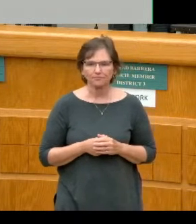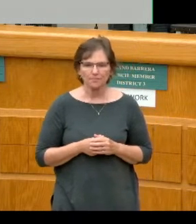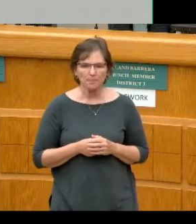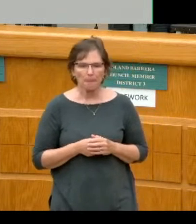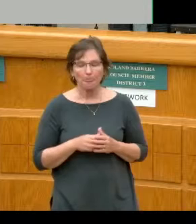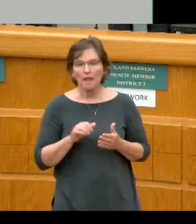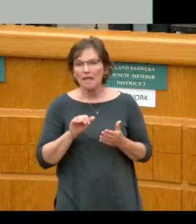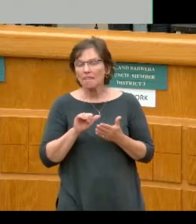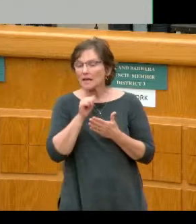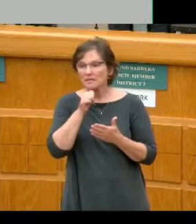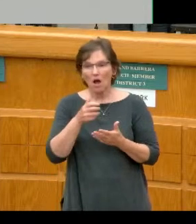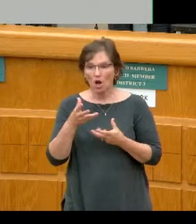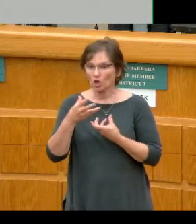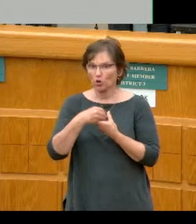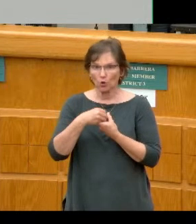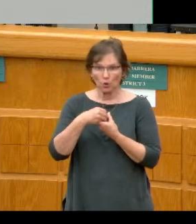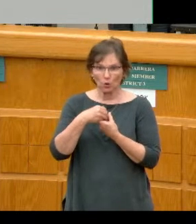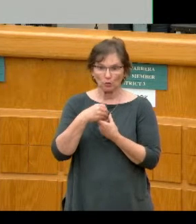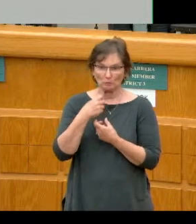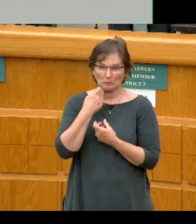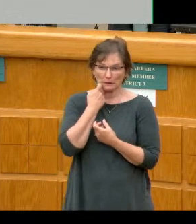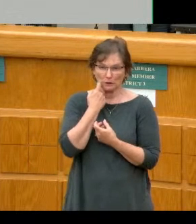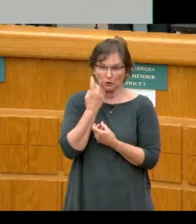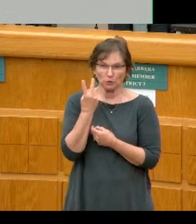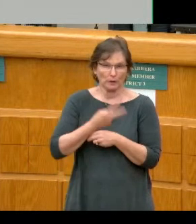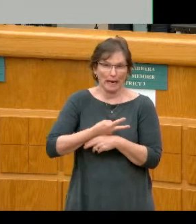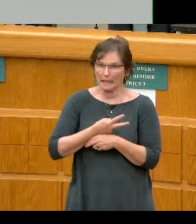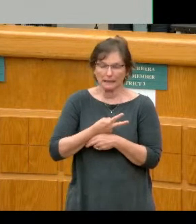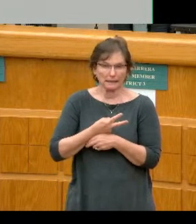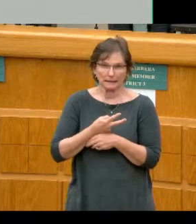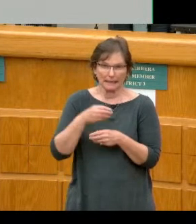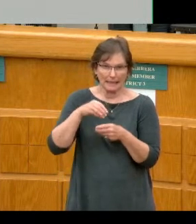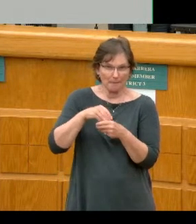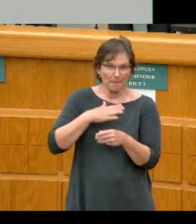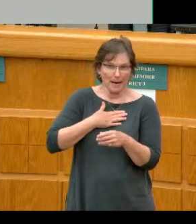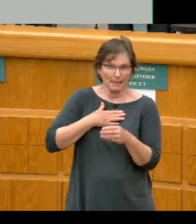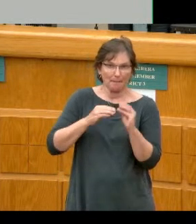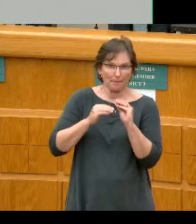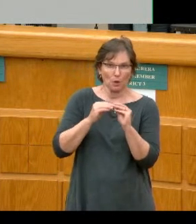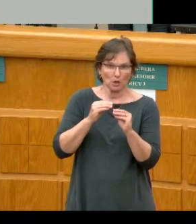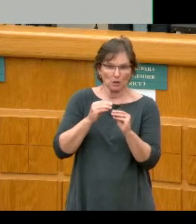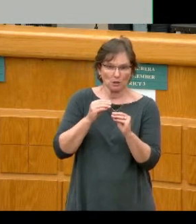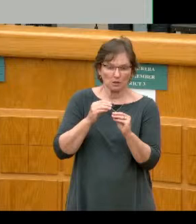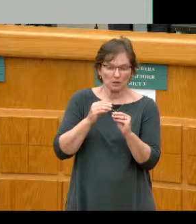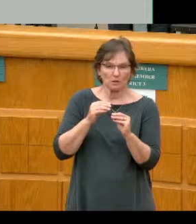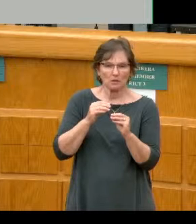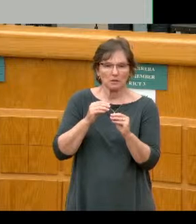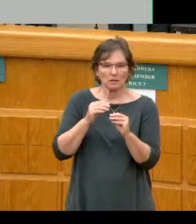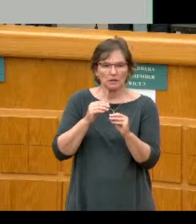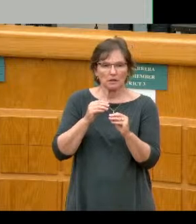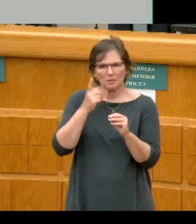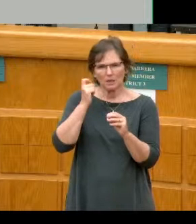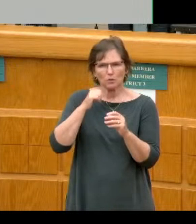but Nueces has been trending upwards. San Patricio trending upwards, Duval,